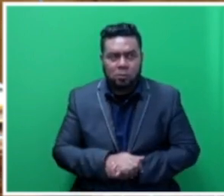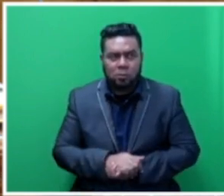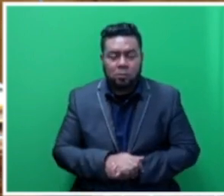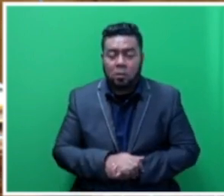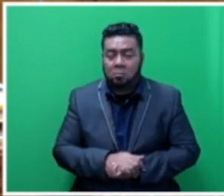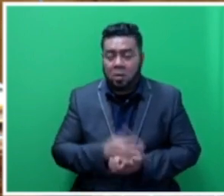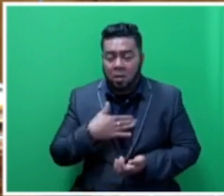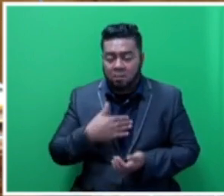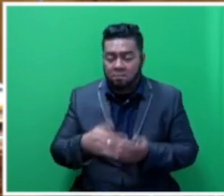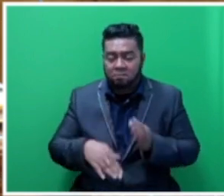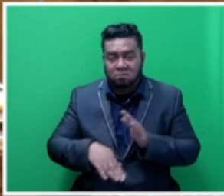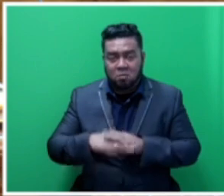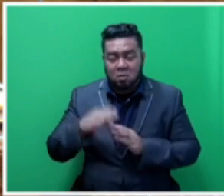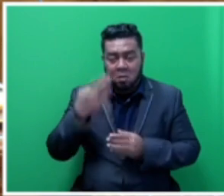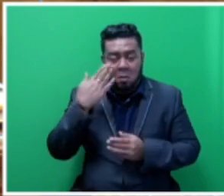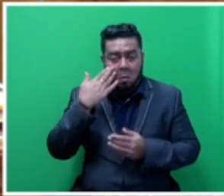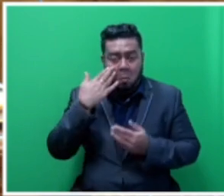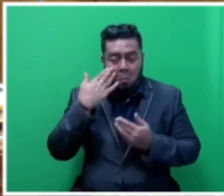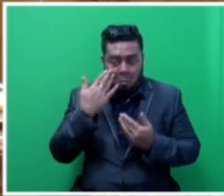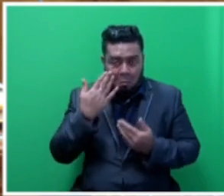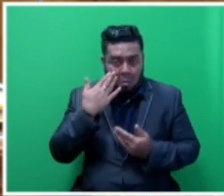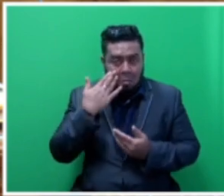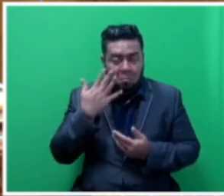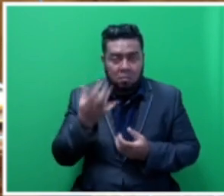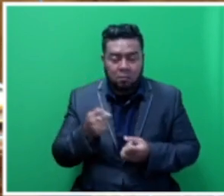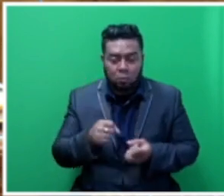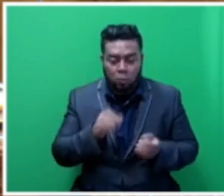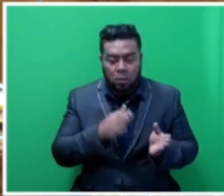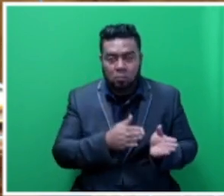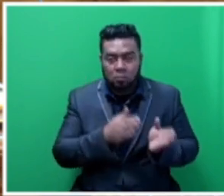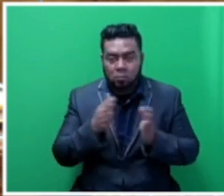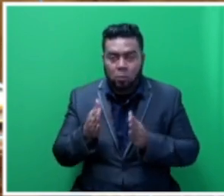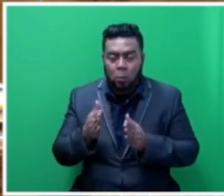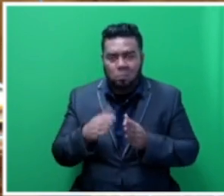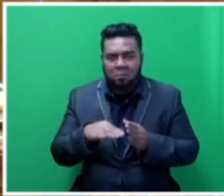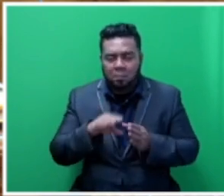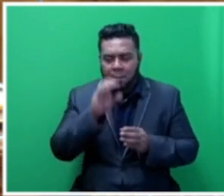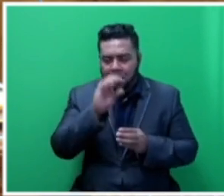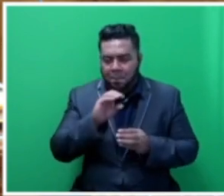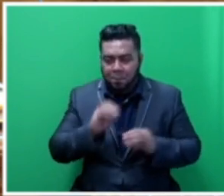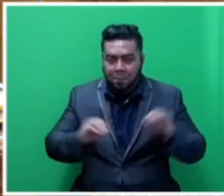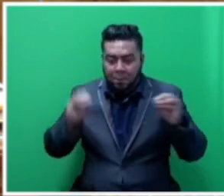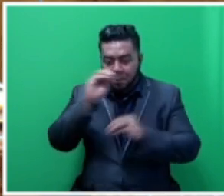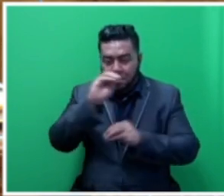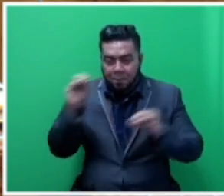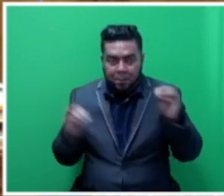I'm fully aware that you cannot transfer funds direct from one head of expenditure to another,